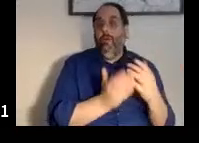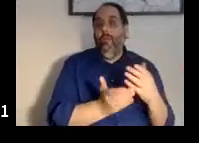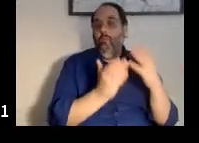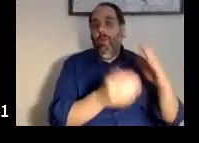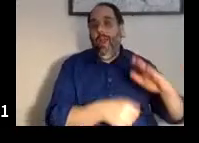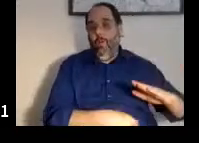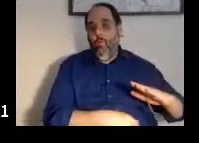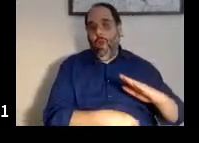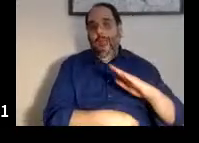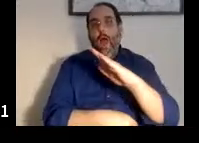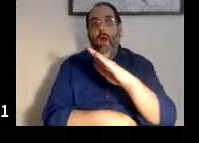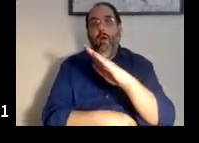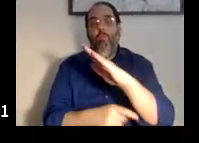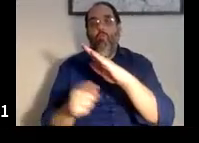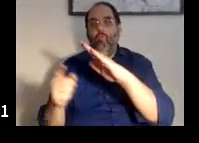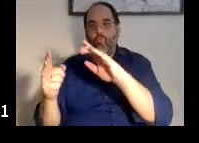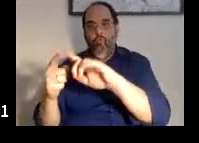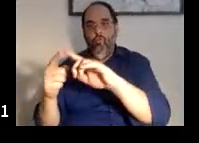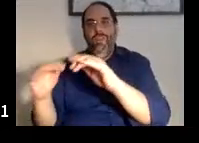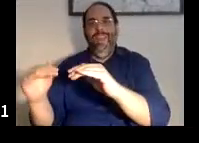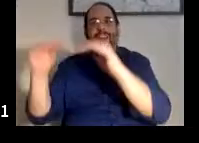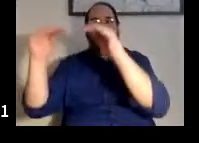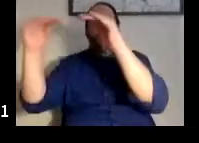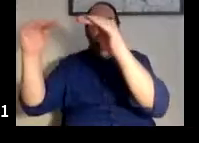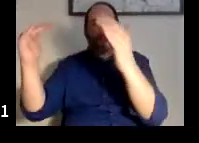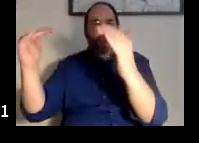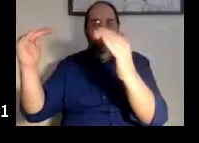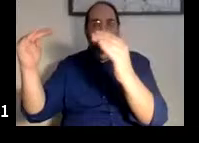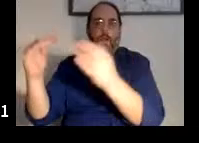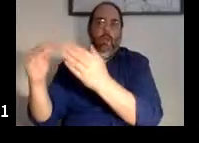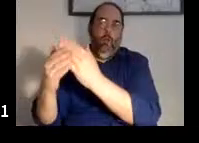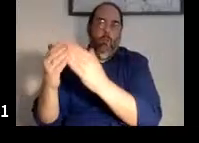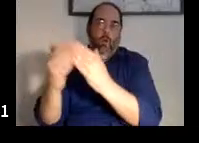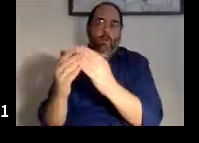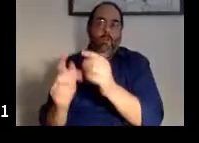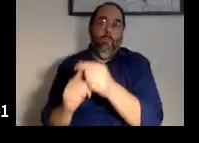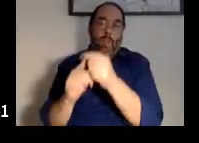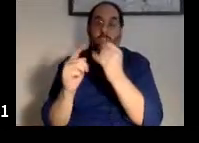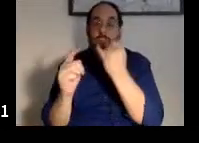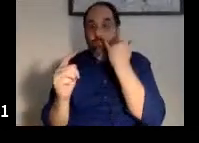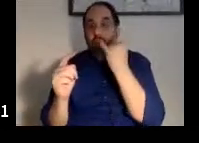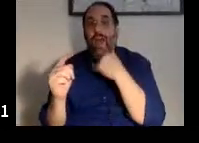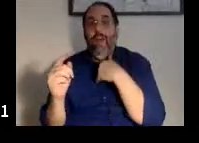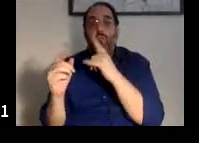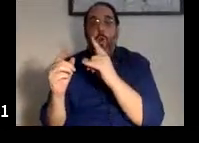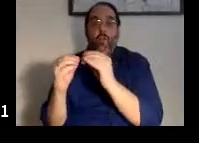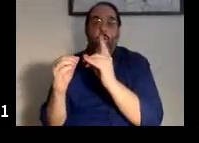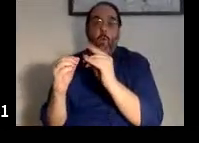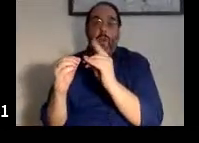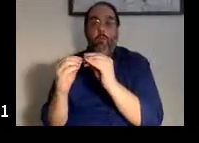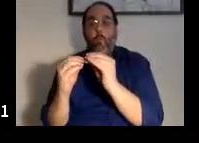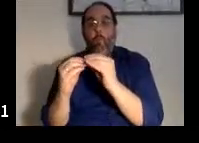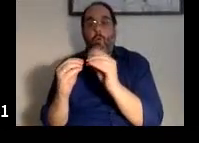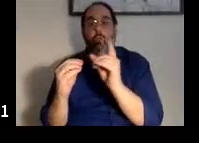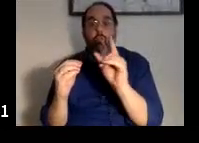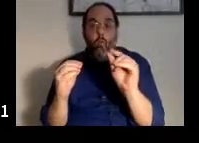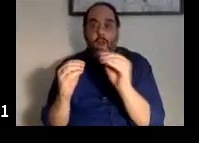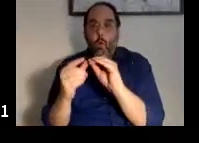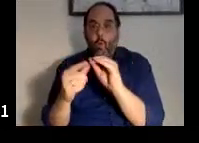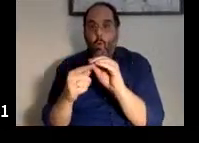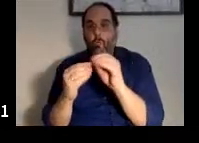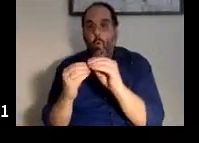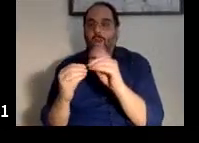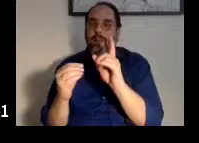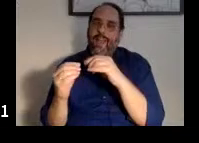ramp to those elevated play components, especially when there's, remember, 20 or more. You'd have to provide a ramp to